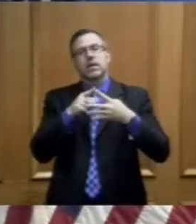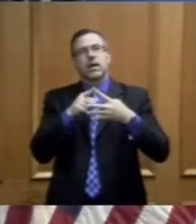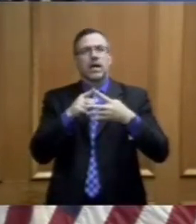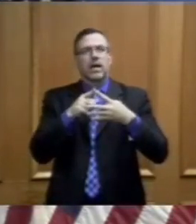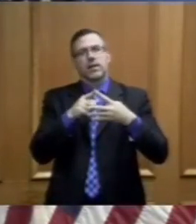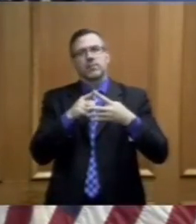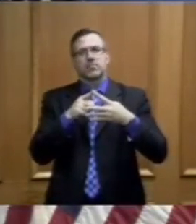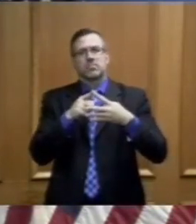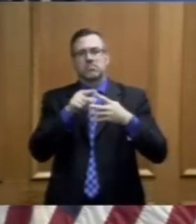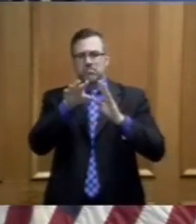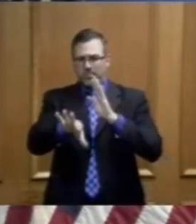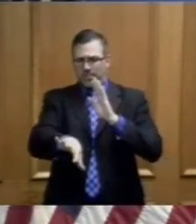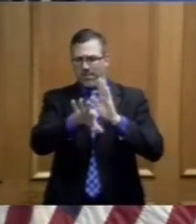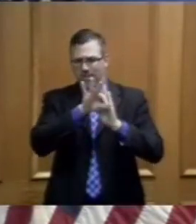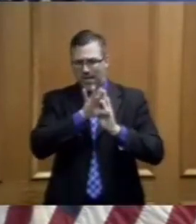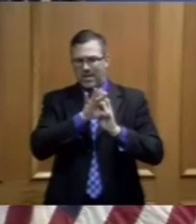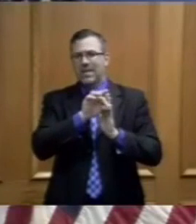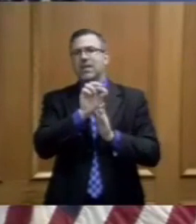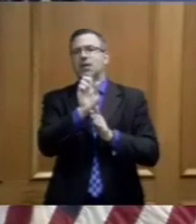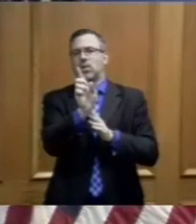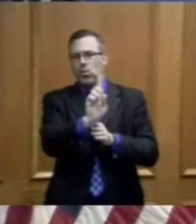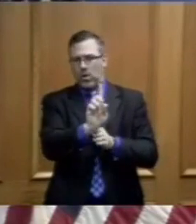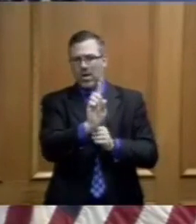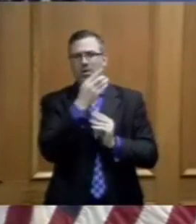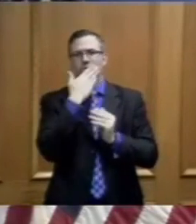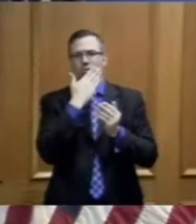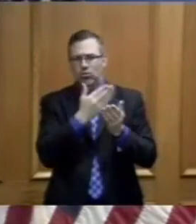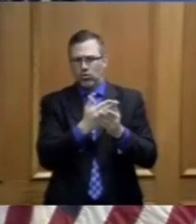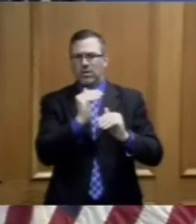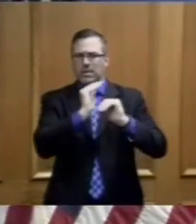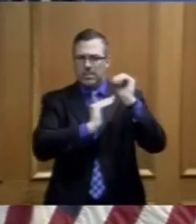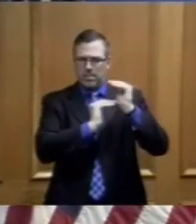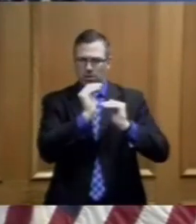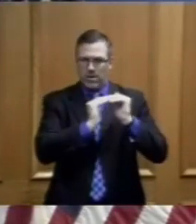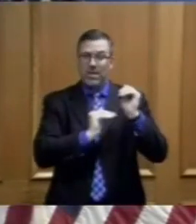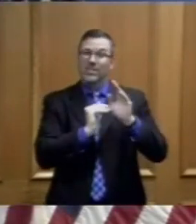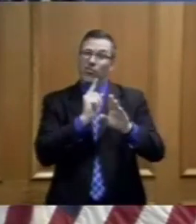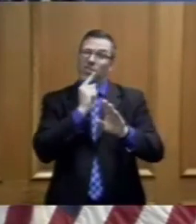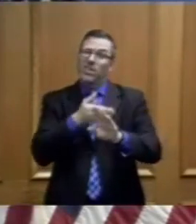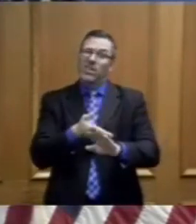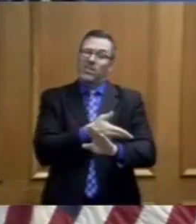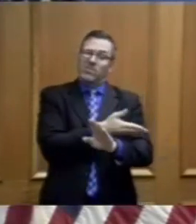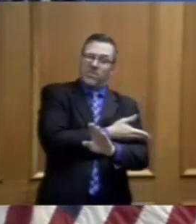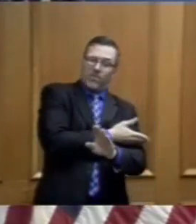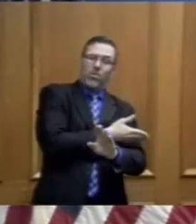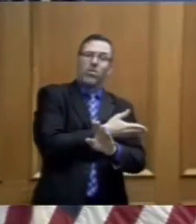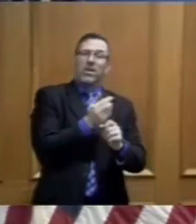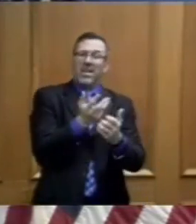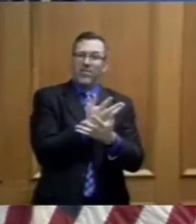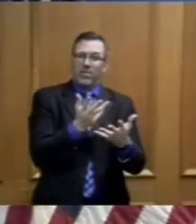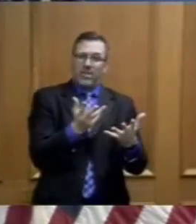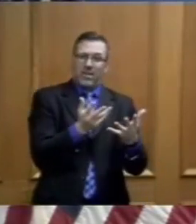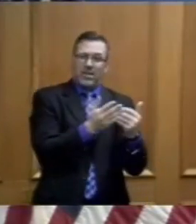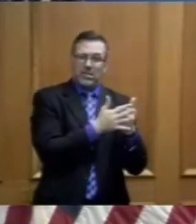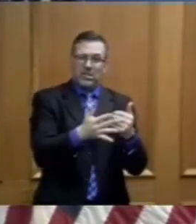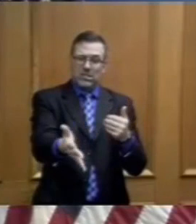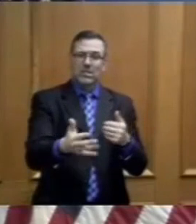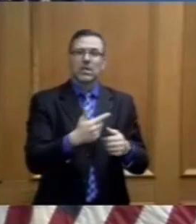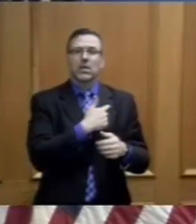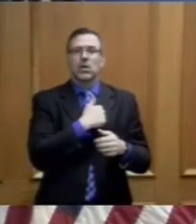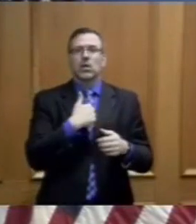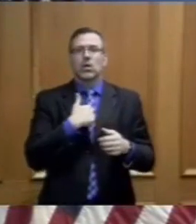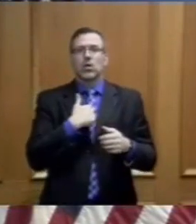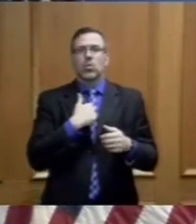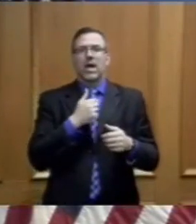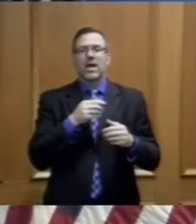is choosing the site as a whole. So before everything got started, we took out a